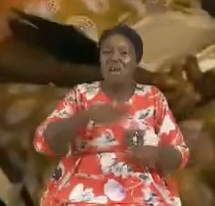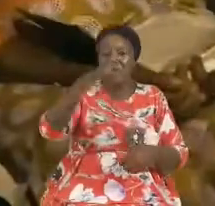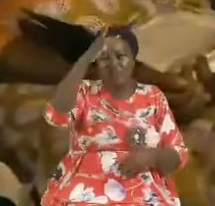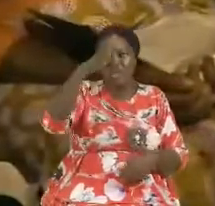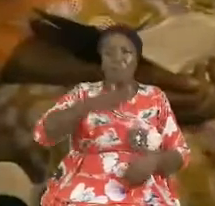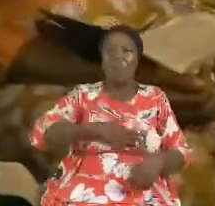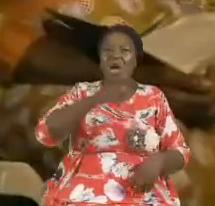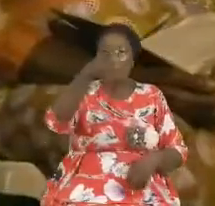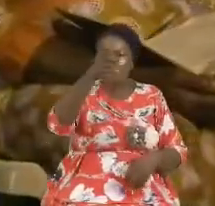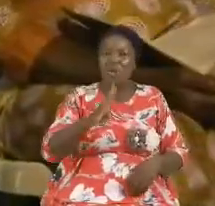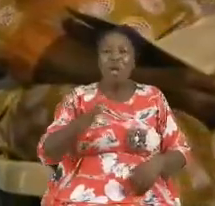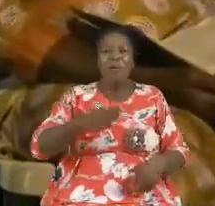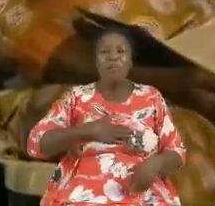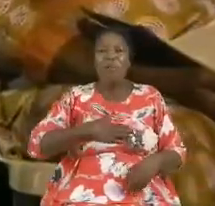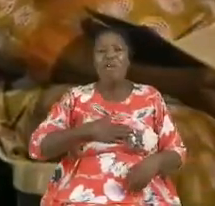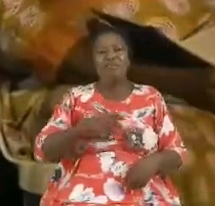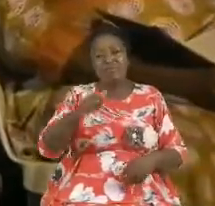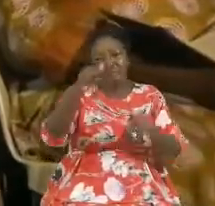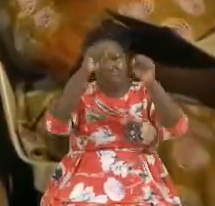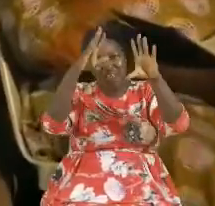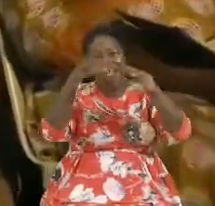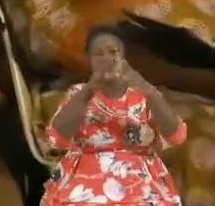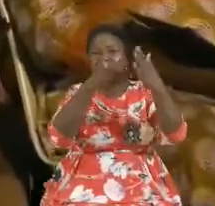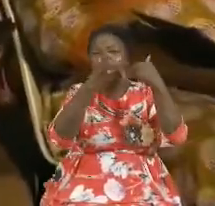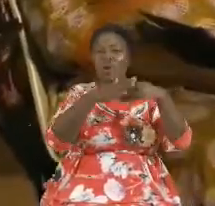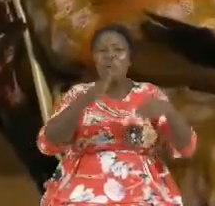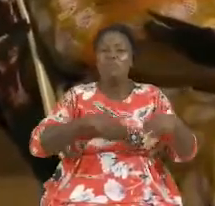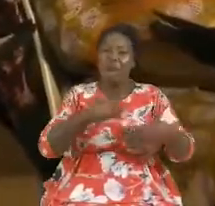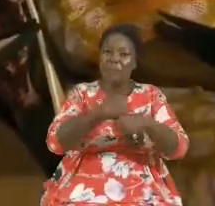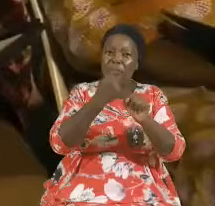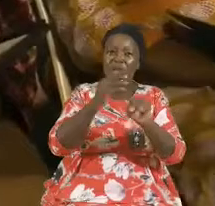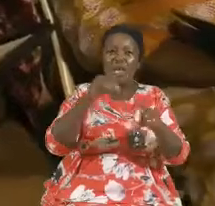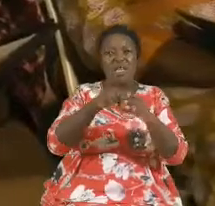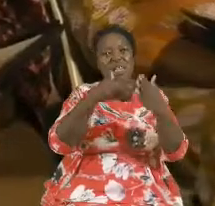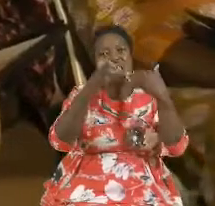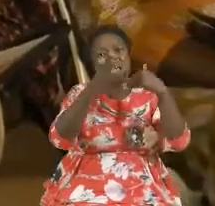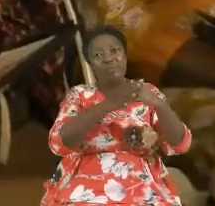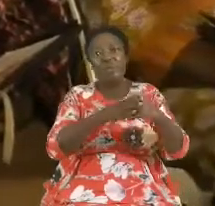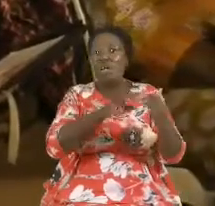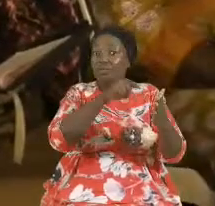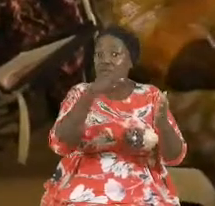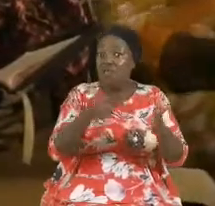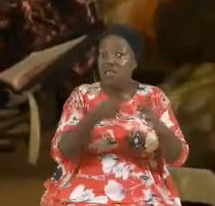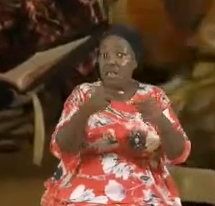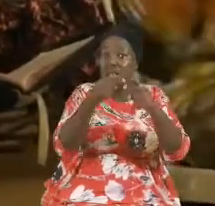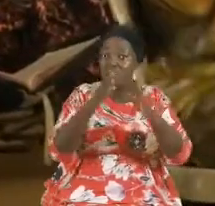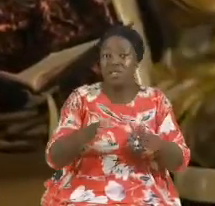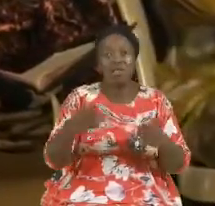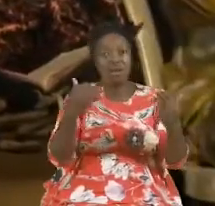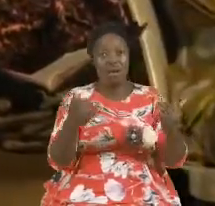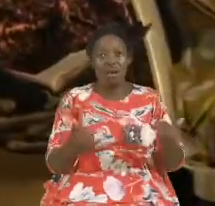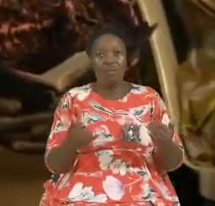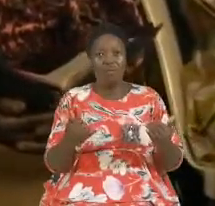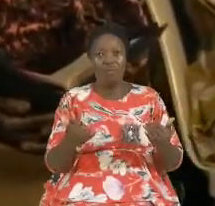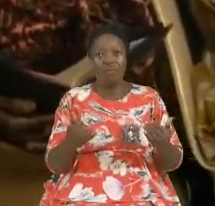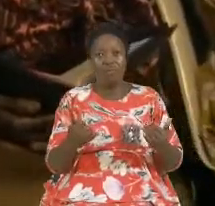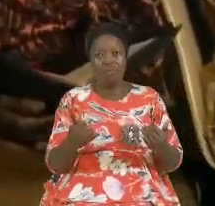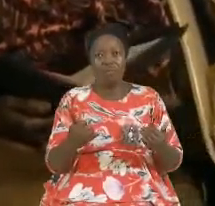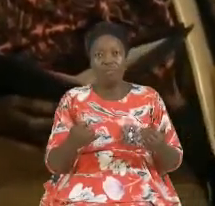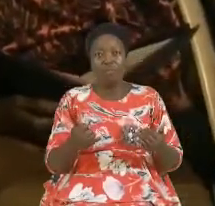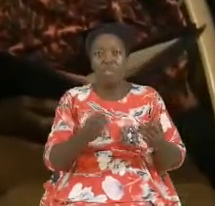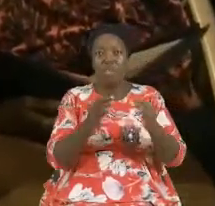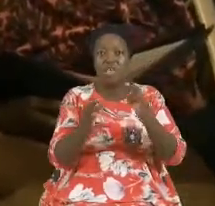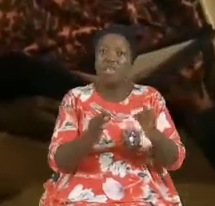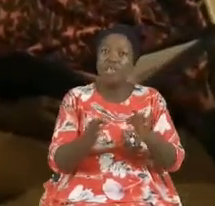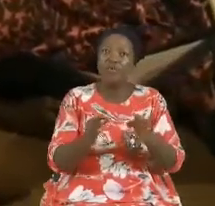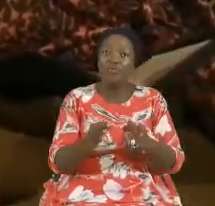on earth, how can I fight with my father, my God, my creator, my maker in heaven?